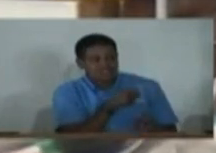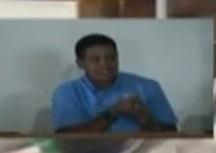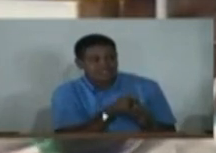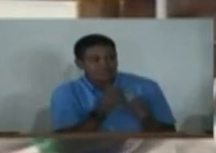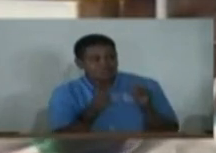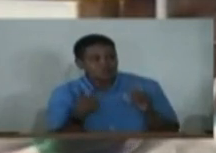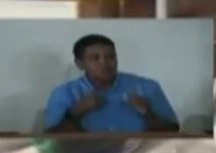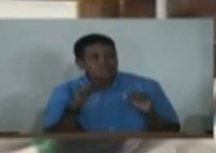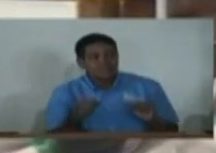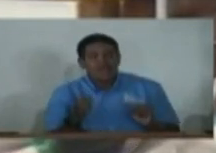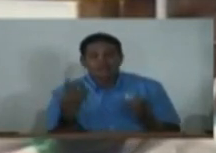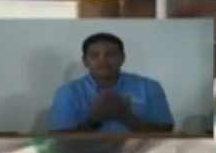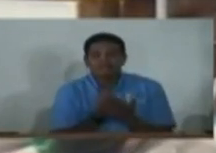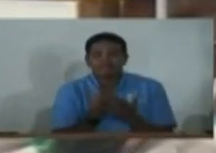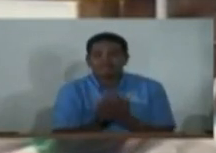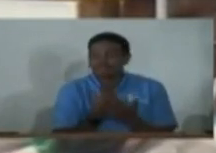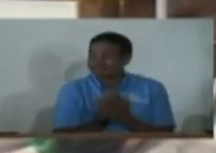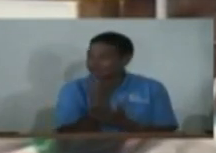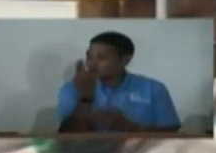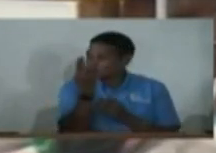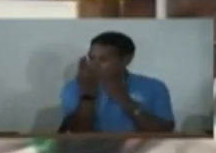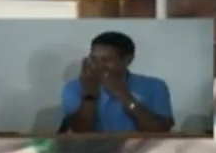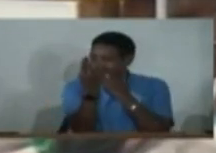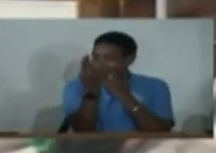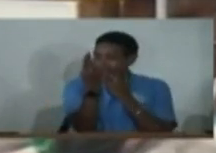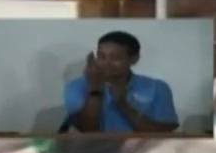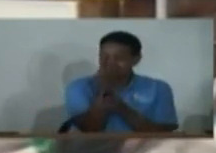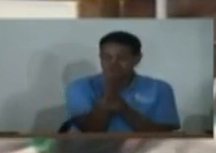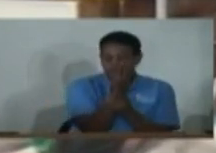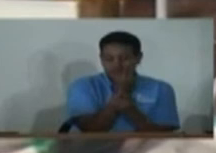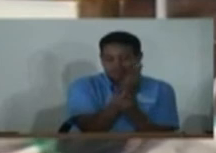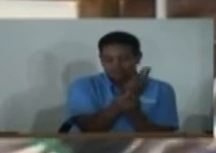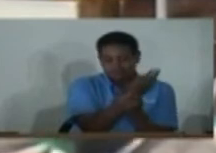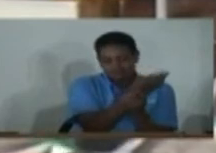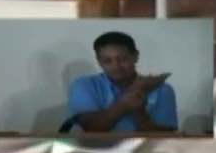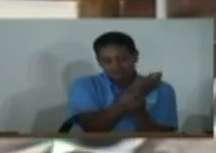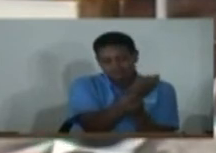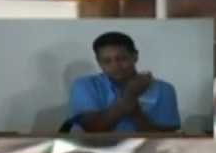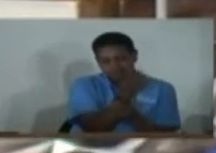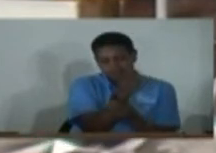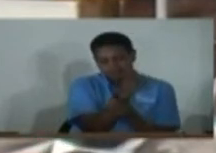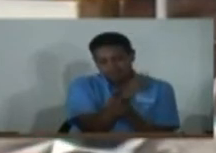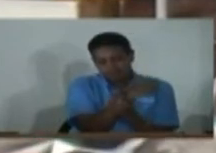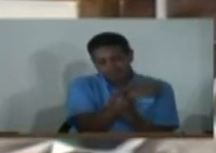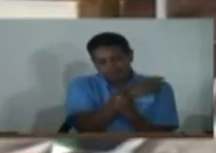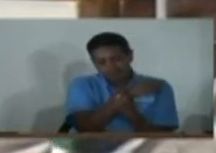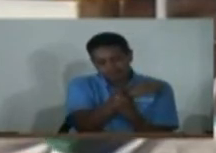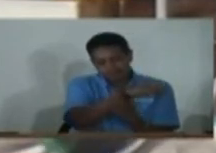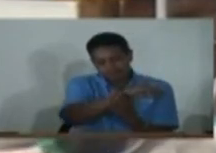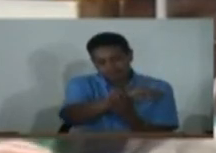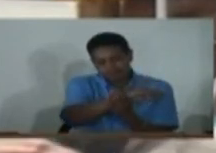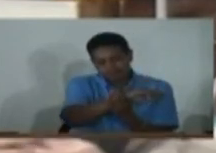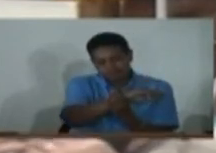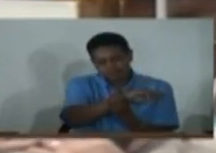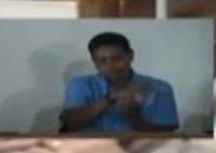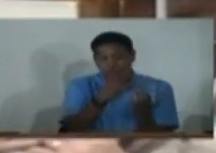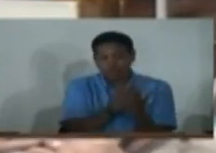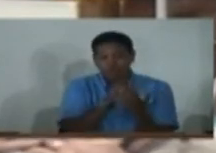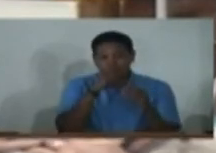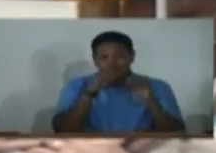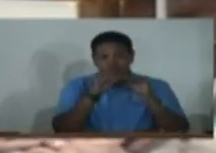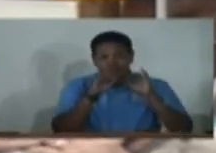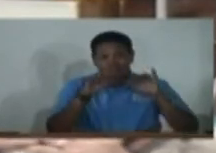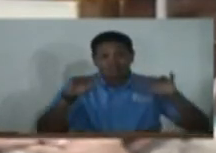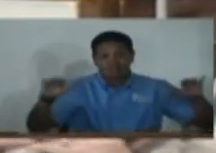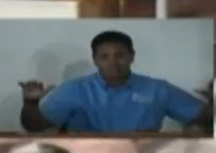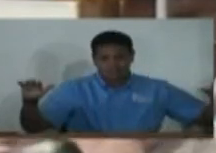can utilize as the opportunity to spread our wings across the globe. And this